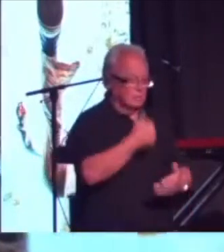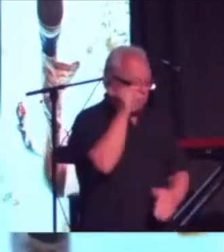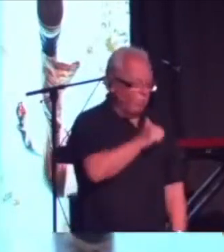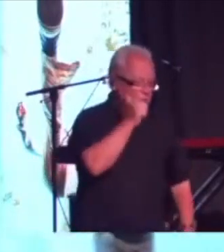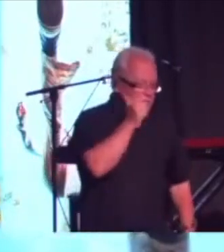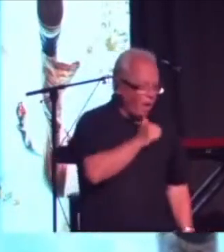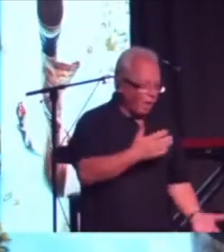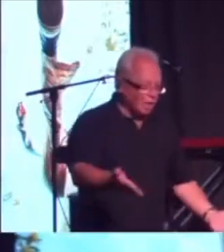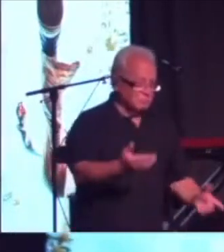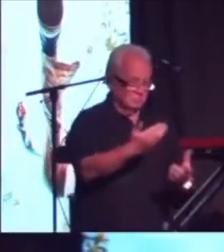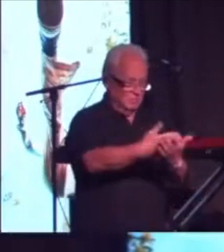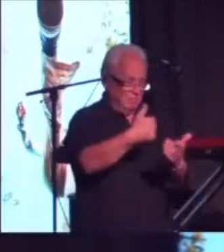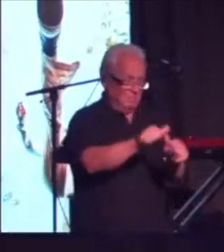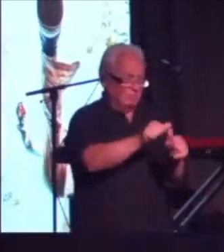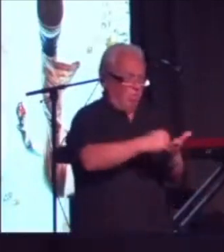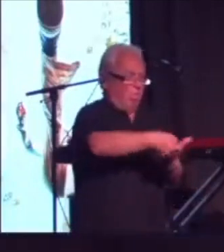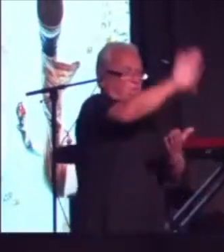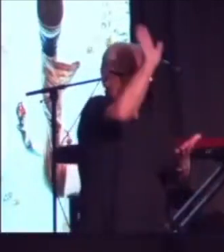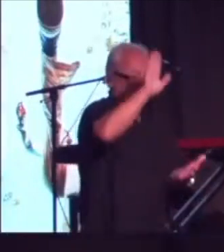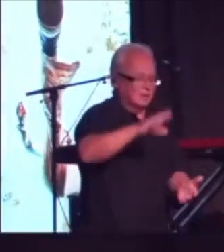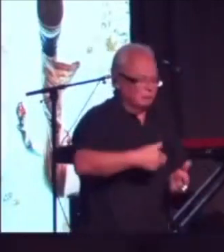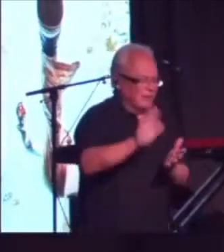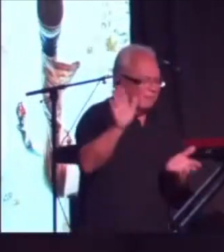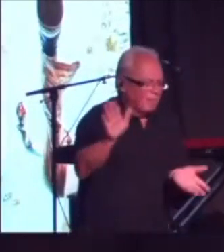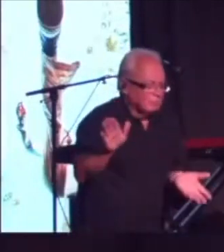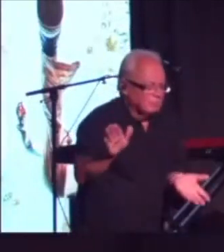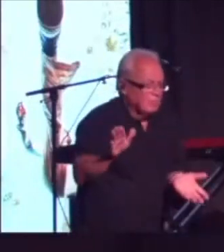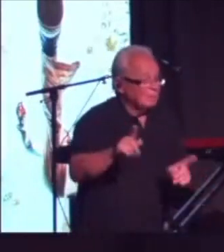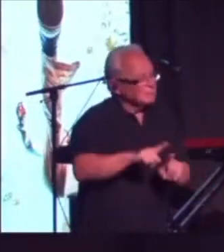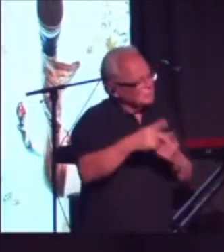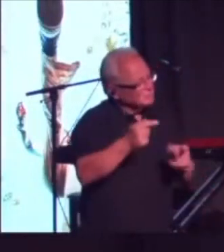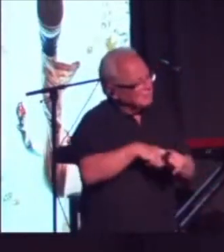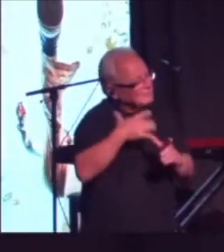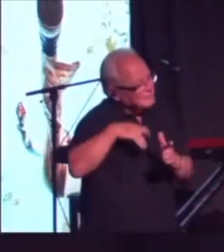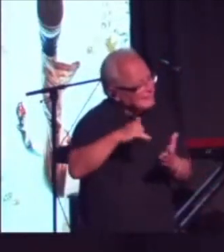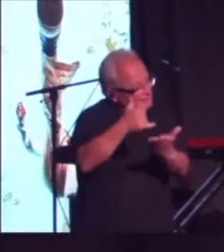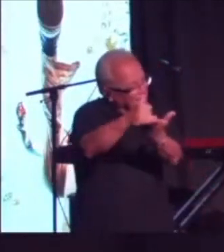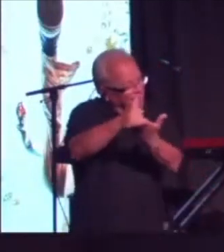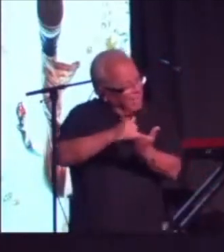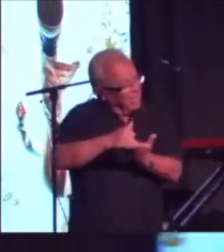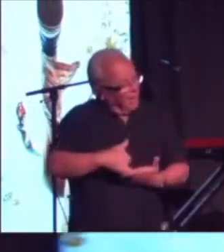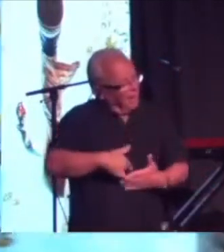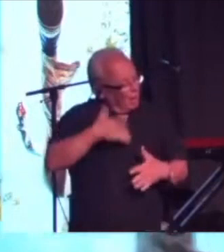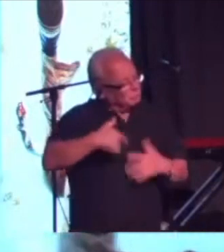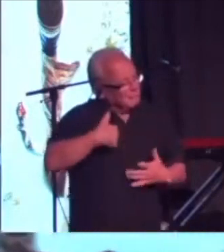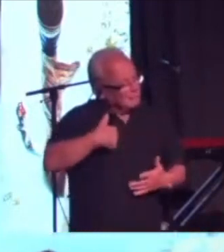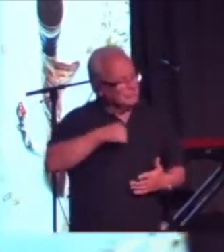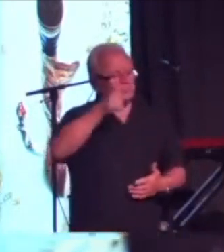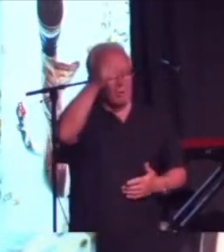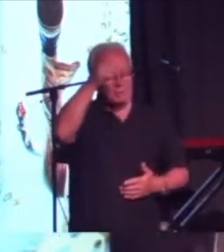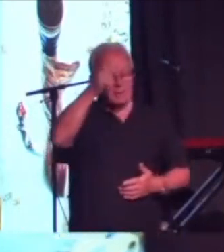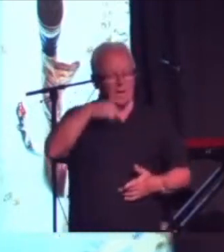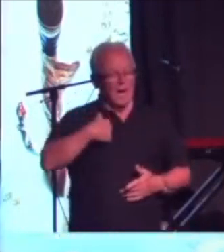somebody that wounds you all the time, get rid of them. But on the few occasions that it needs to be done, am I prepared to wound somebody, not for